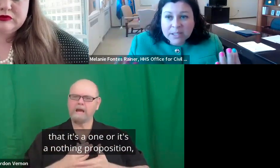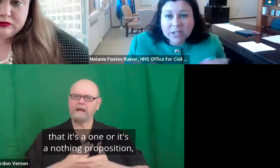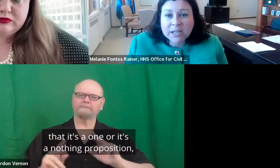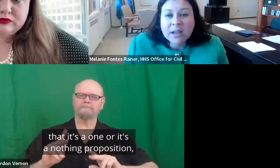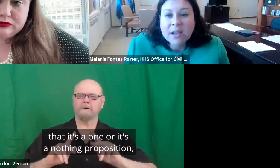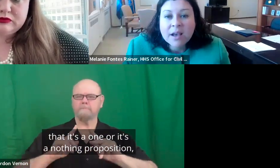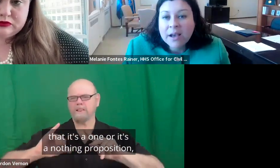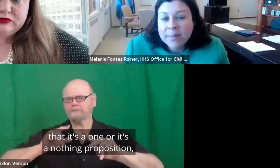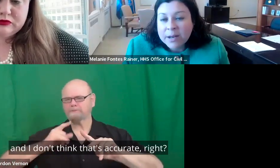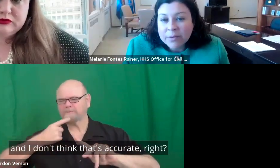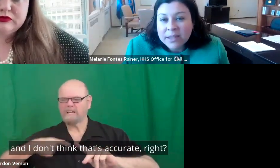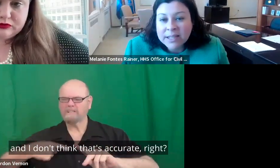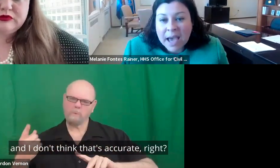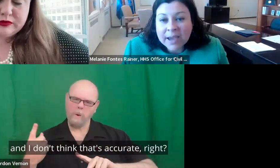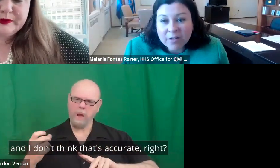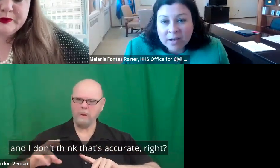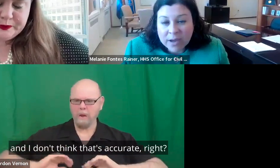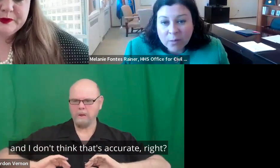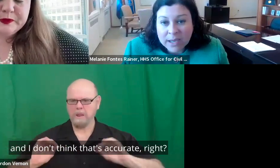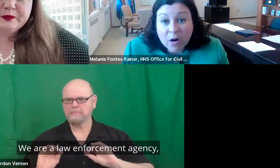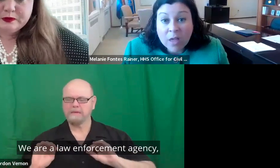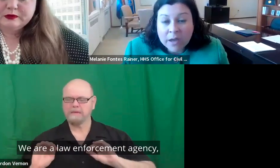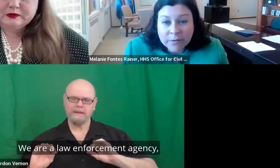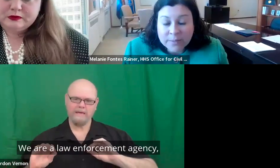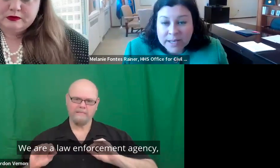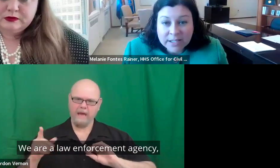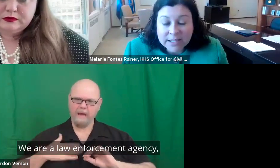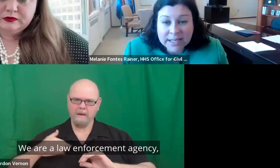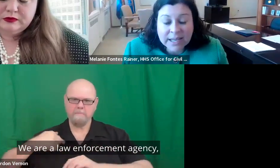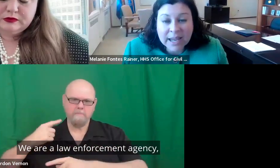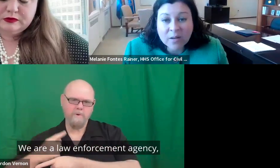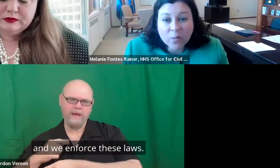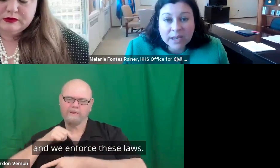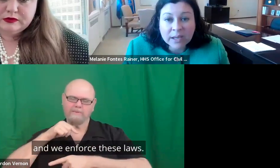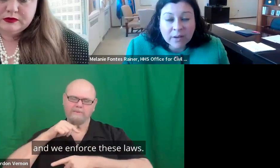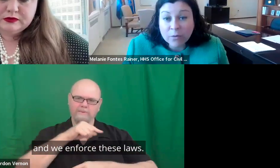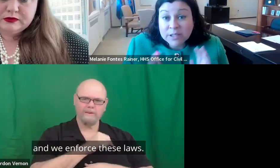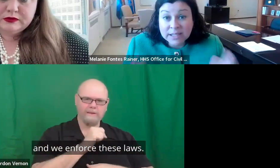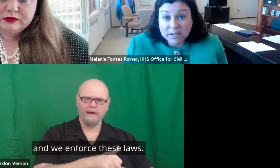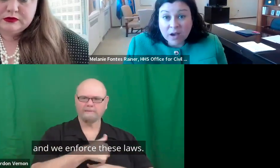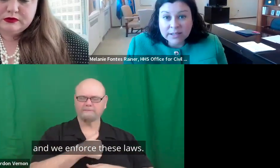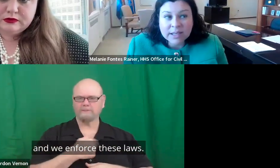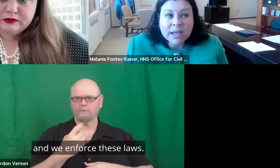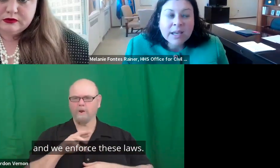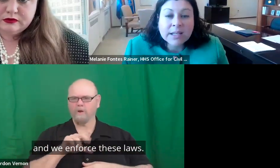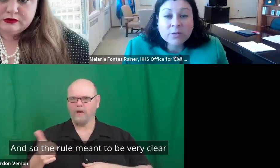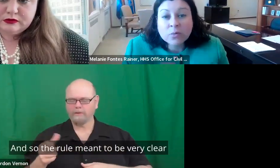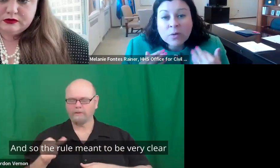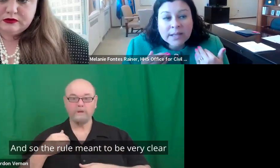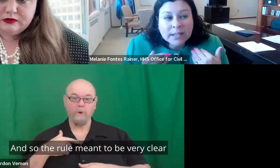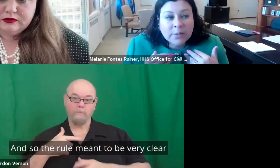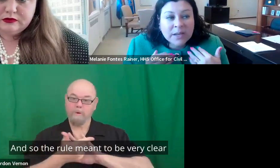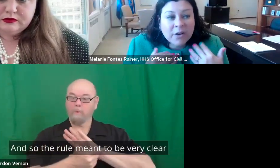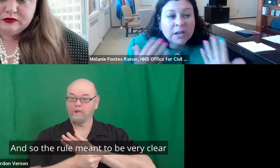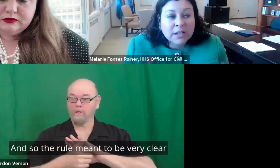nothing proposition. And I don't think that's accurate, right? We are a law enforcement agency and we enforce these laws. And so the